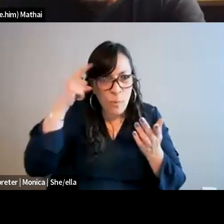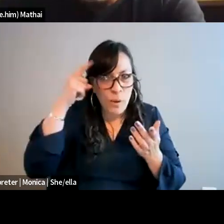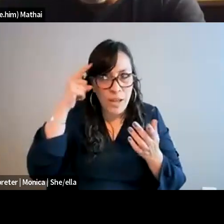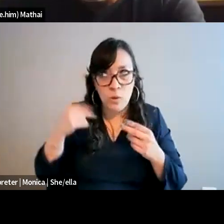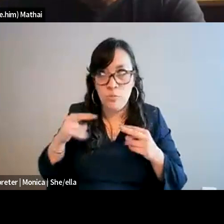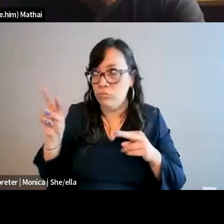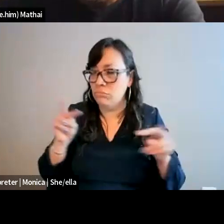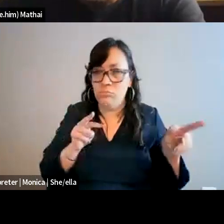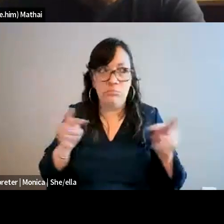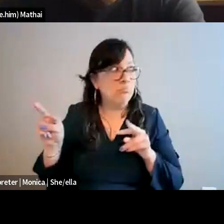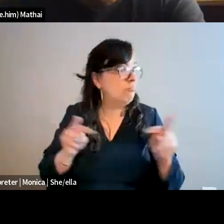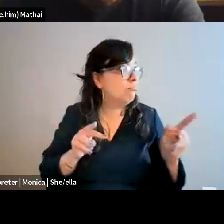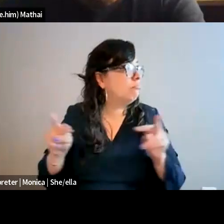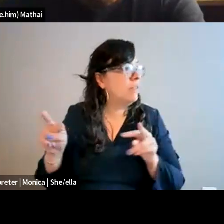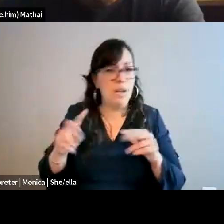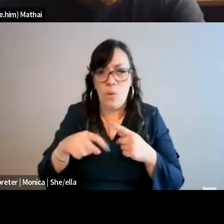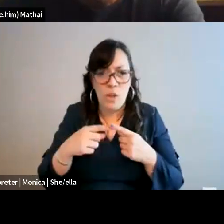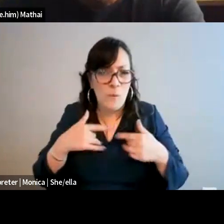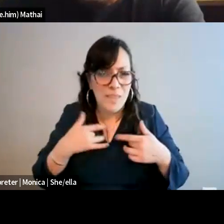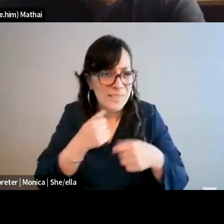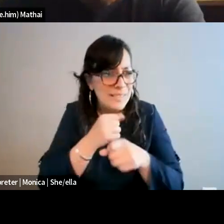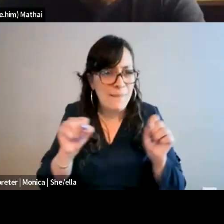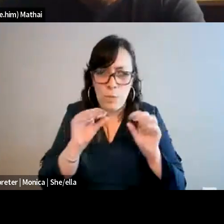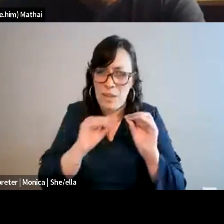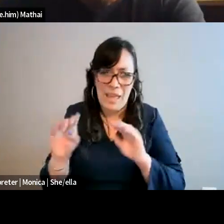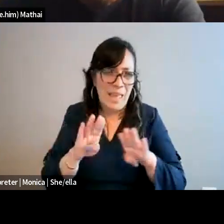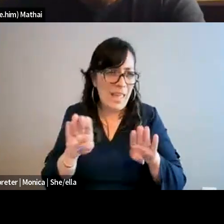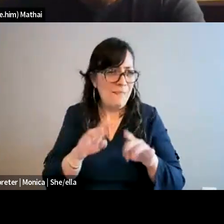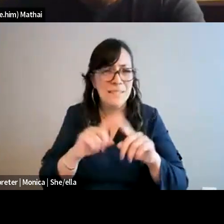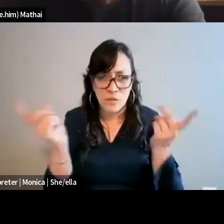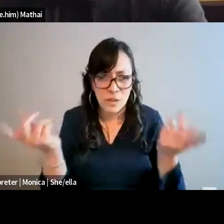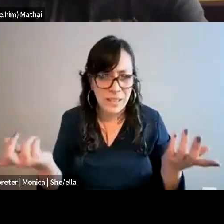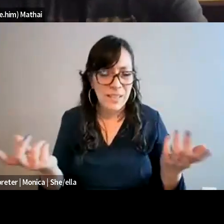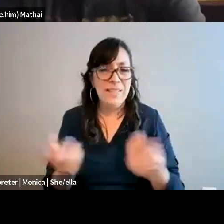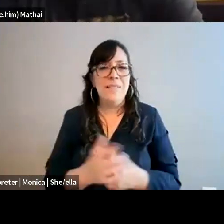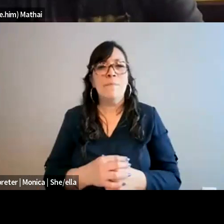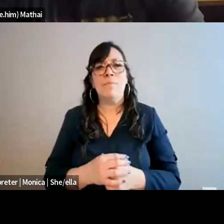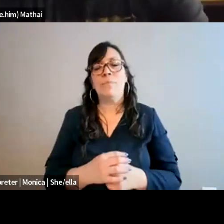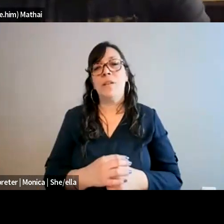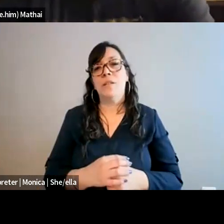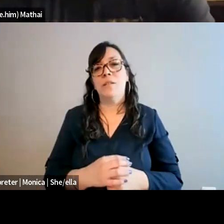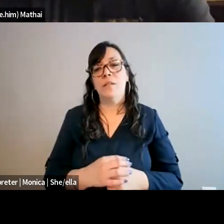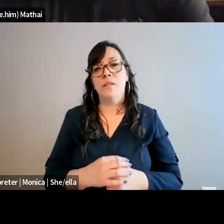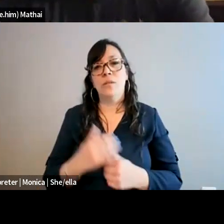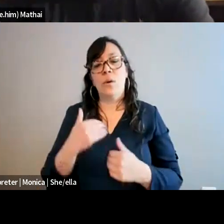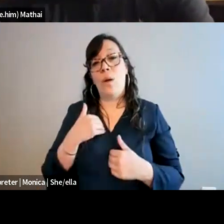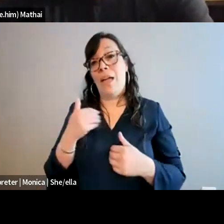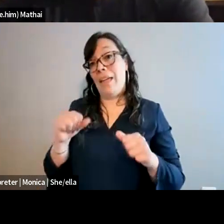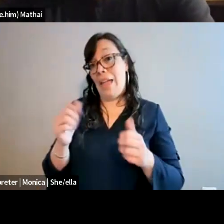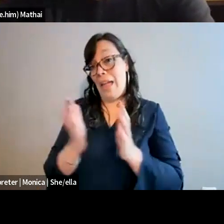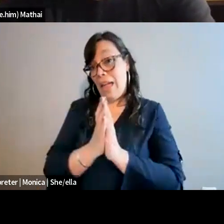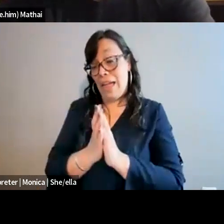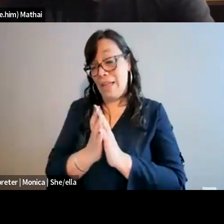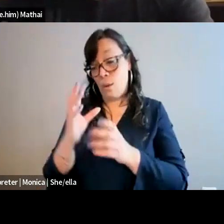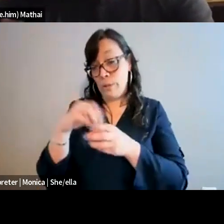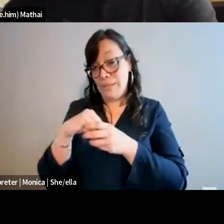when you're actually feeling safe. And so some of the ways that I can invite our participants to just think,